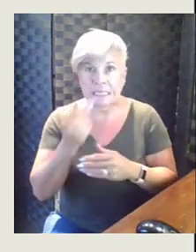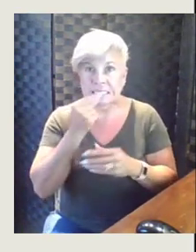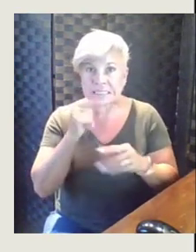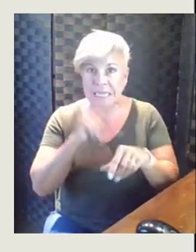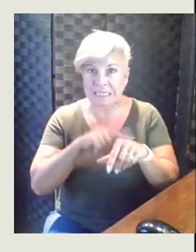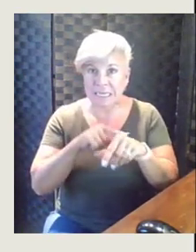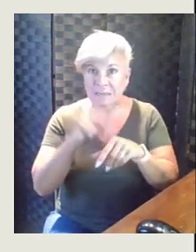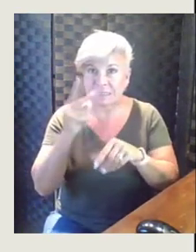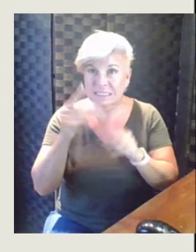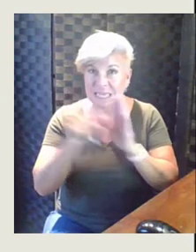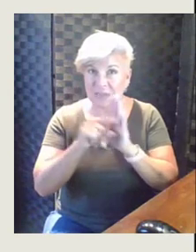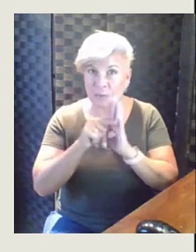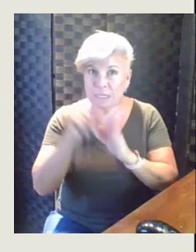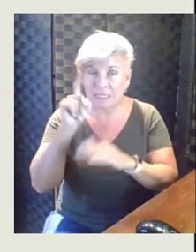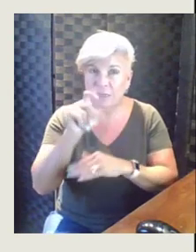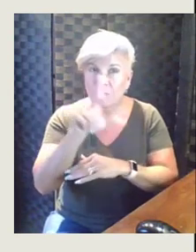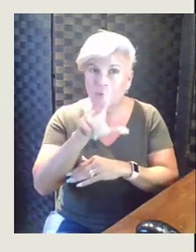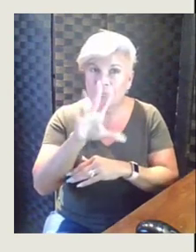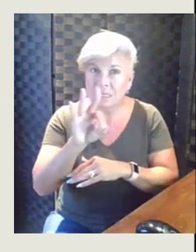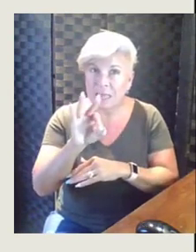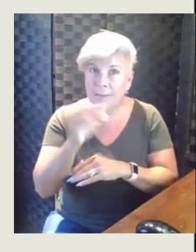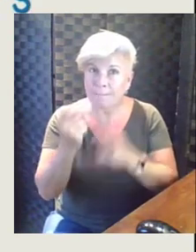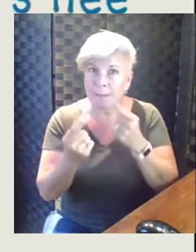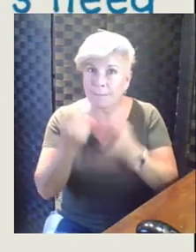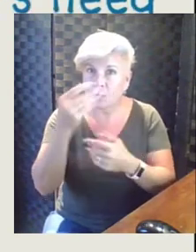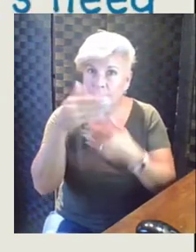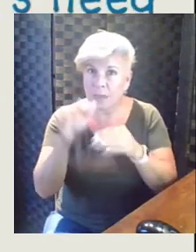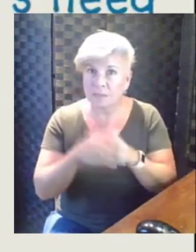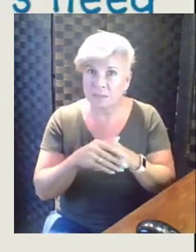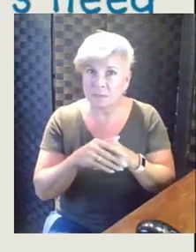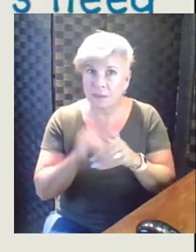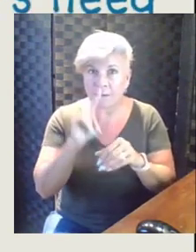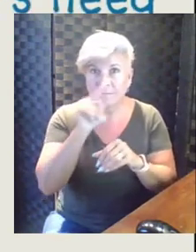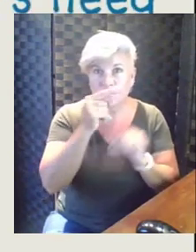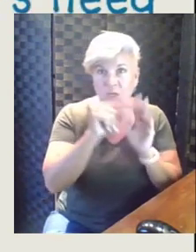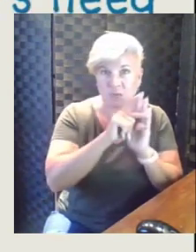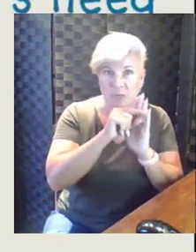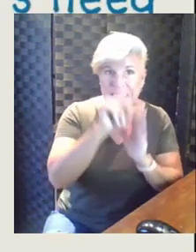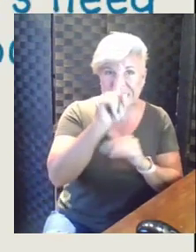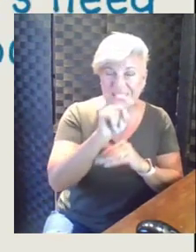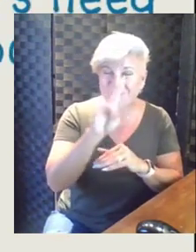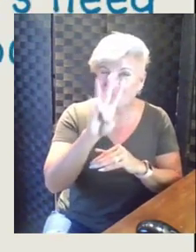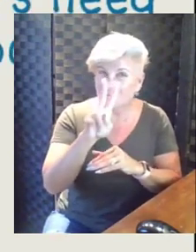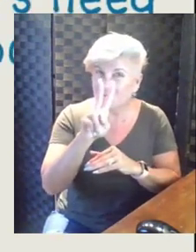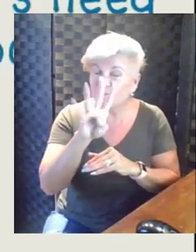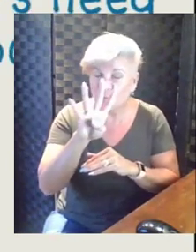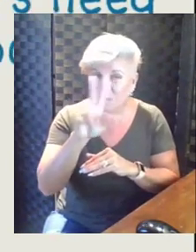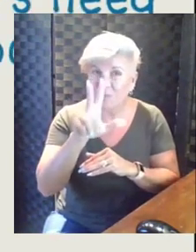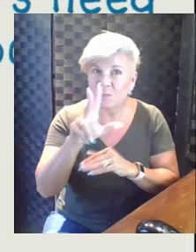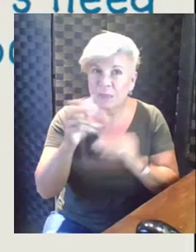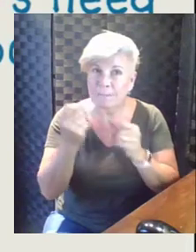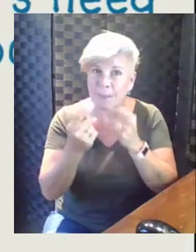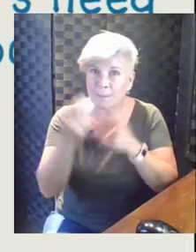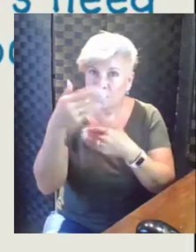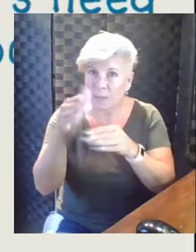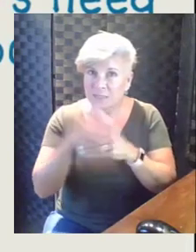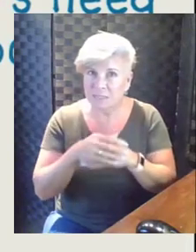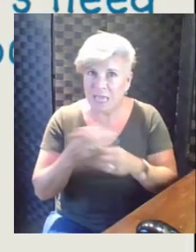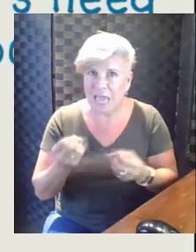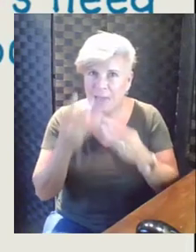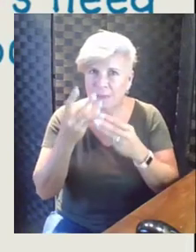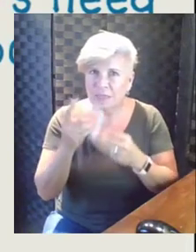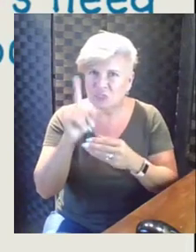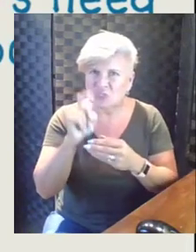snack time, the second graders need 39 popcorn boxes. The first graders need 43 popcorn boxes. How